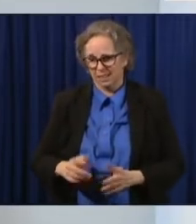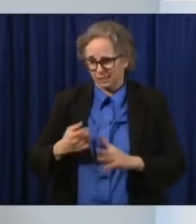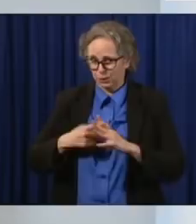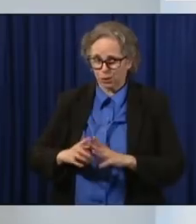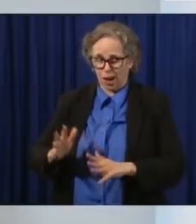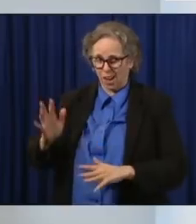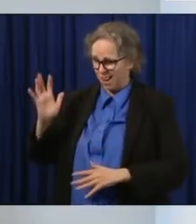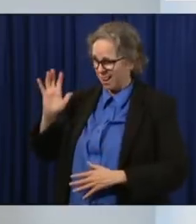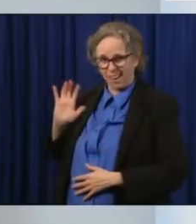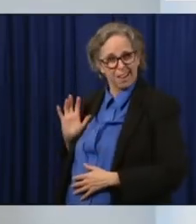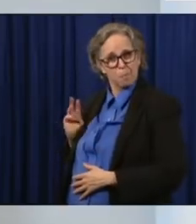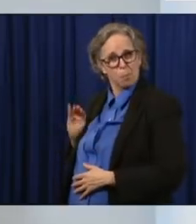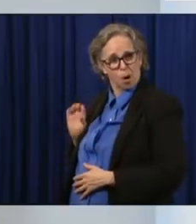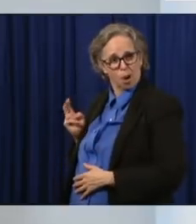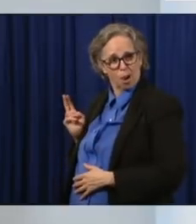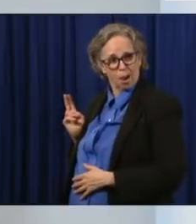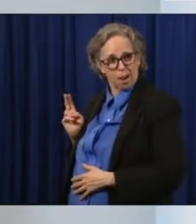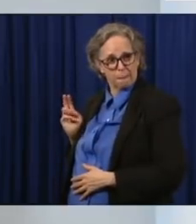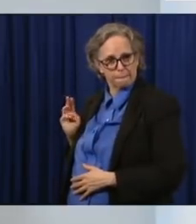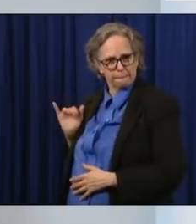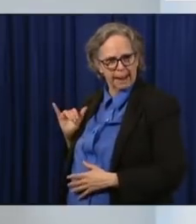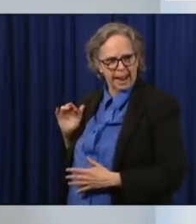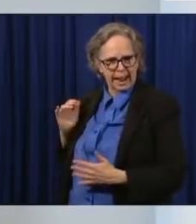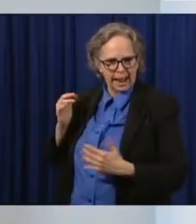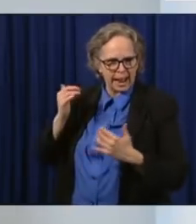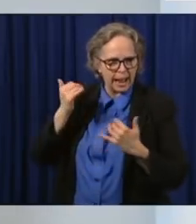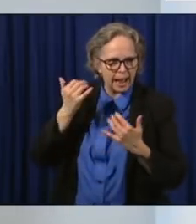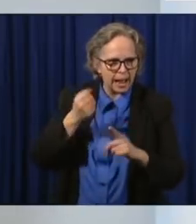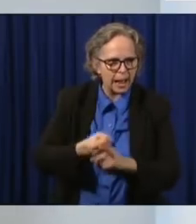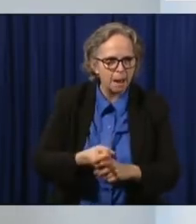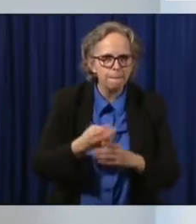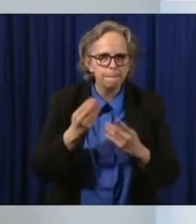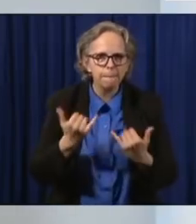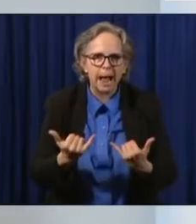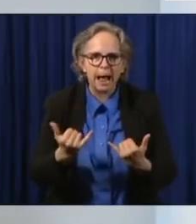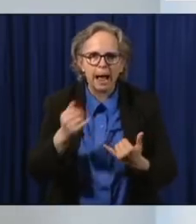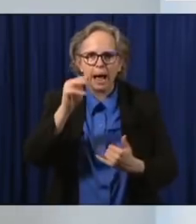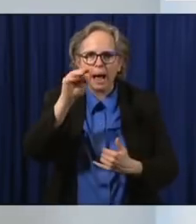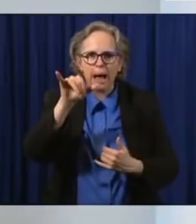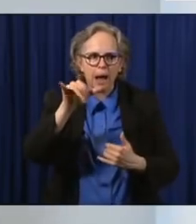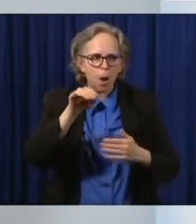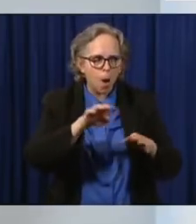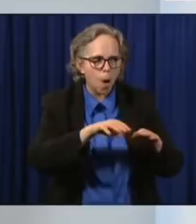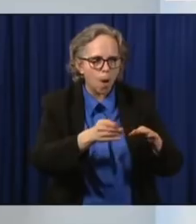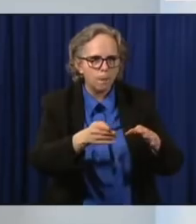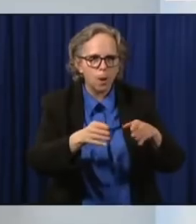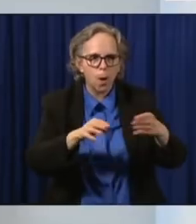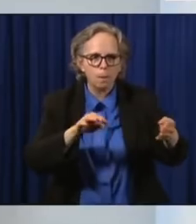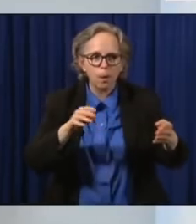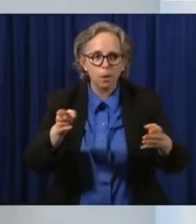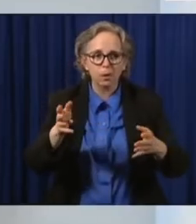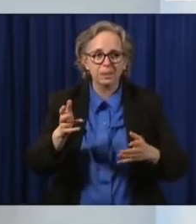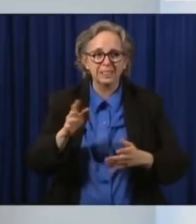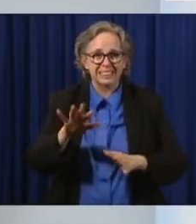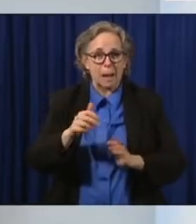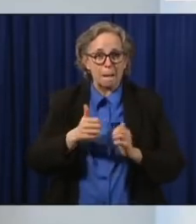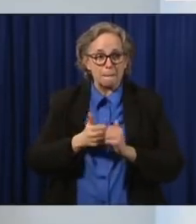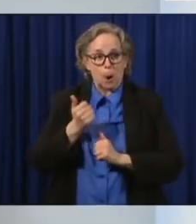up. And looking at the most recent data that I was able to glean, by the end of